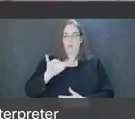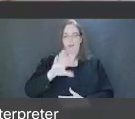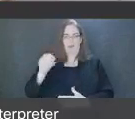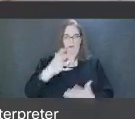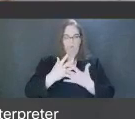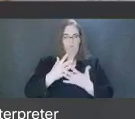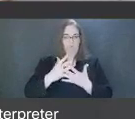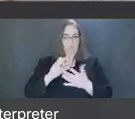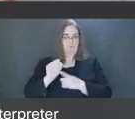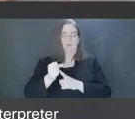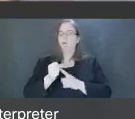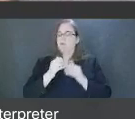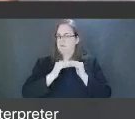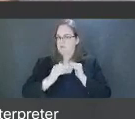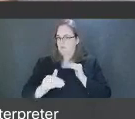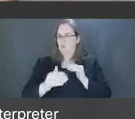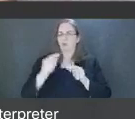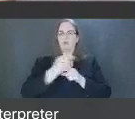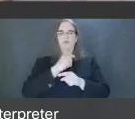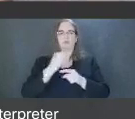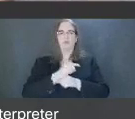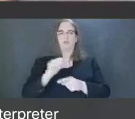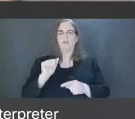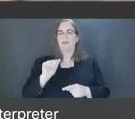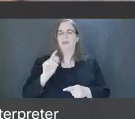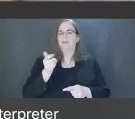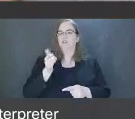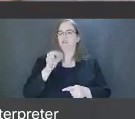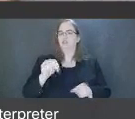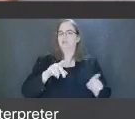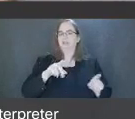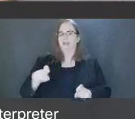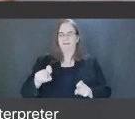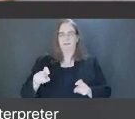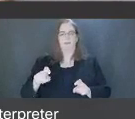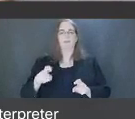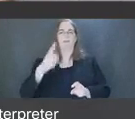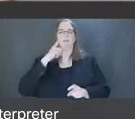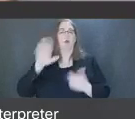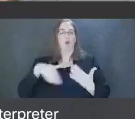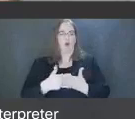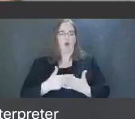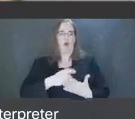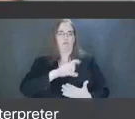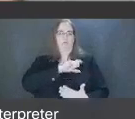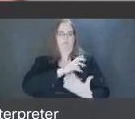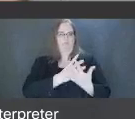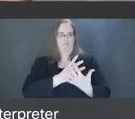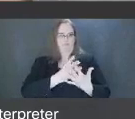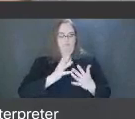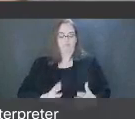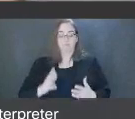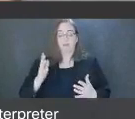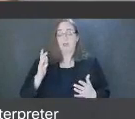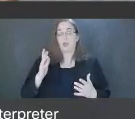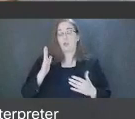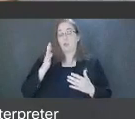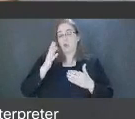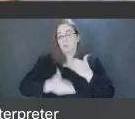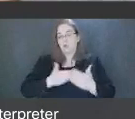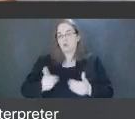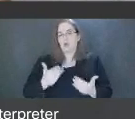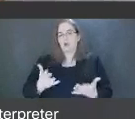stable. Routine antigen testing is underway for all correctional officers, and we are in the process of